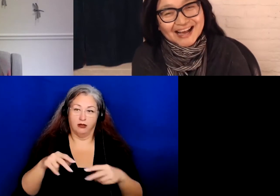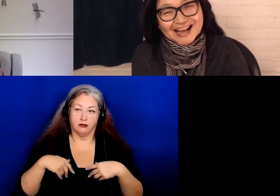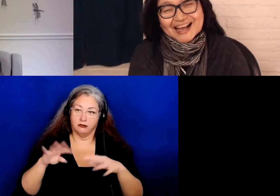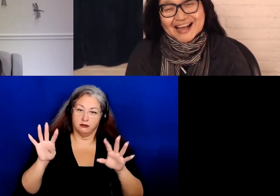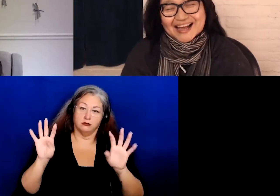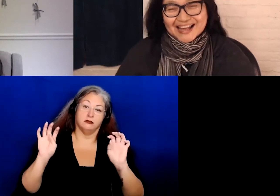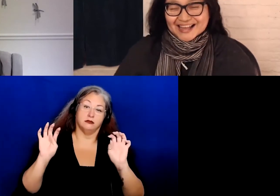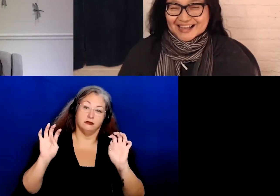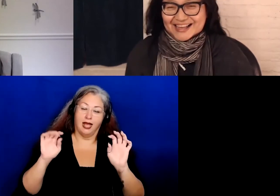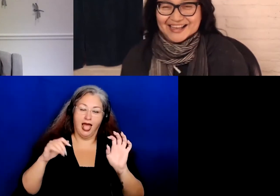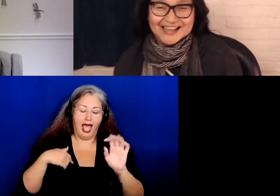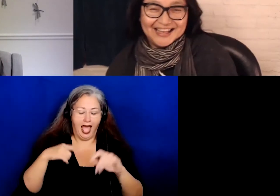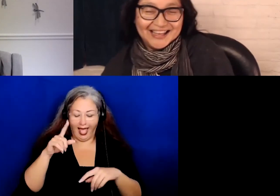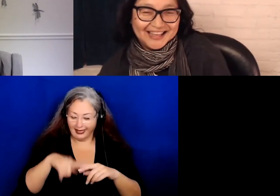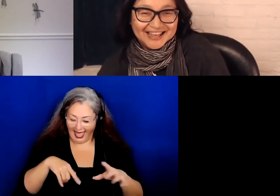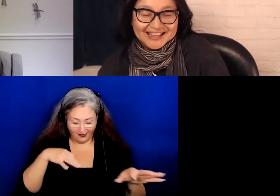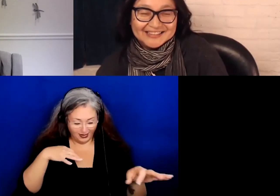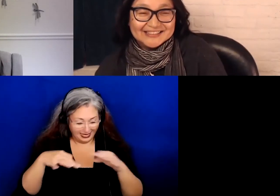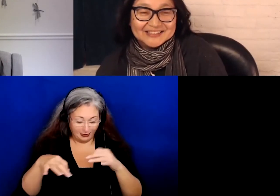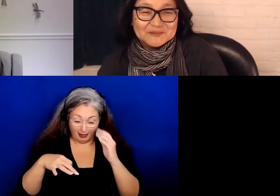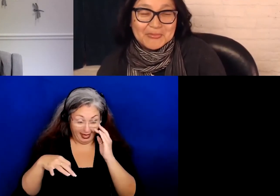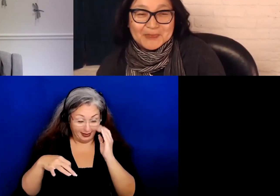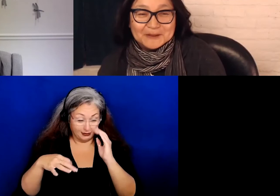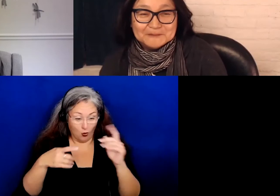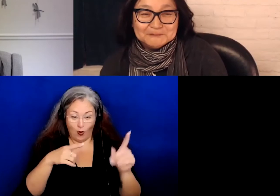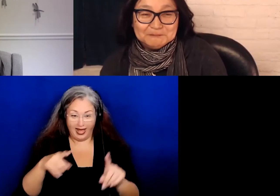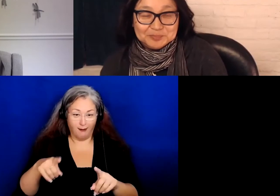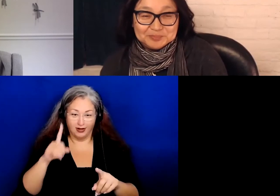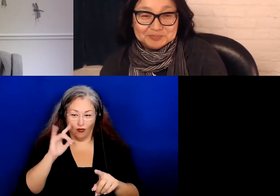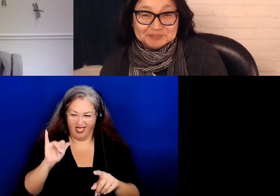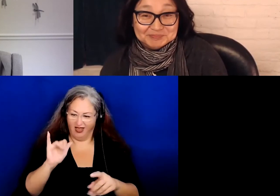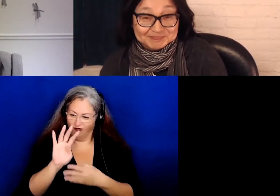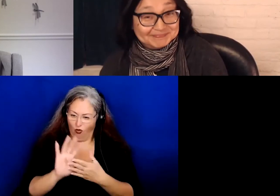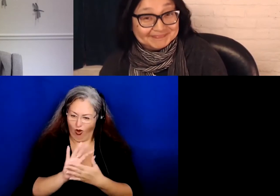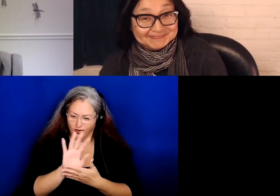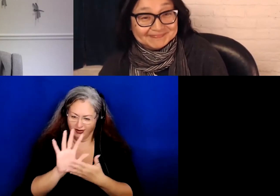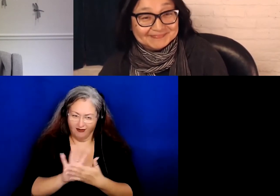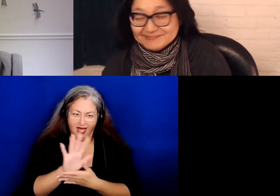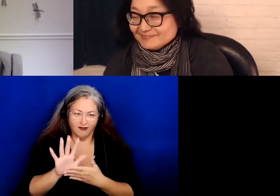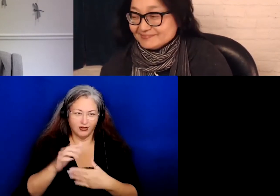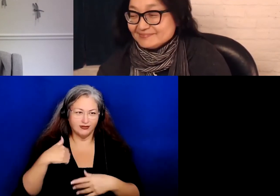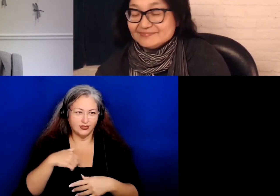I can't even narrativize what happened in the 4 or 5 hours I believe we spent,